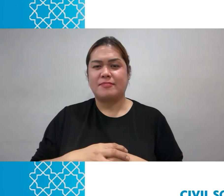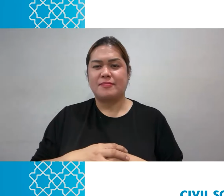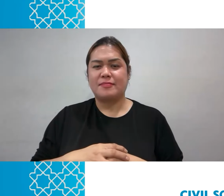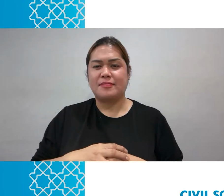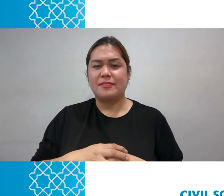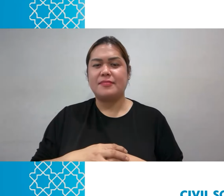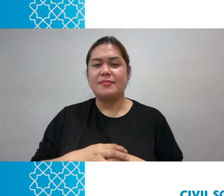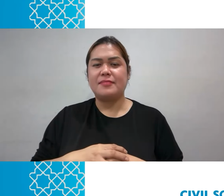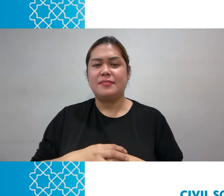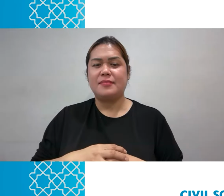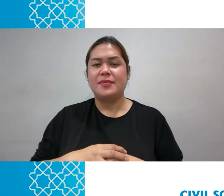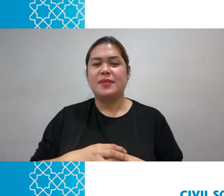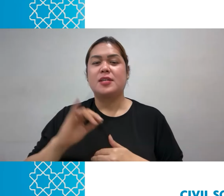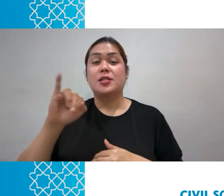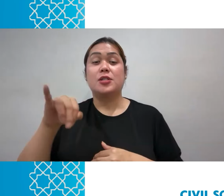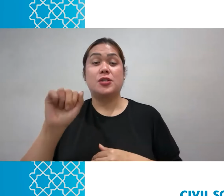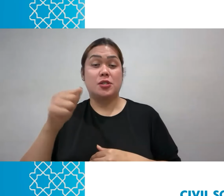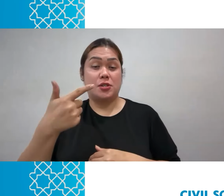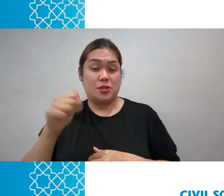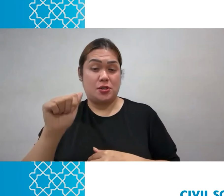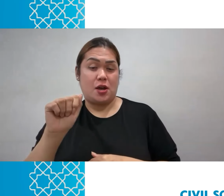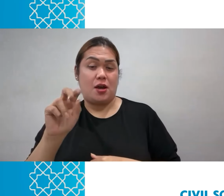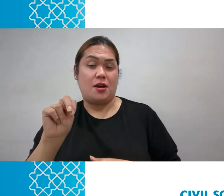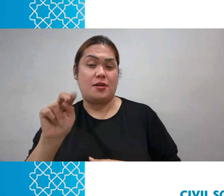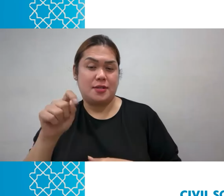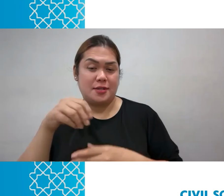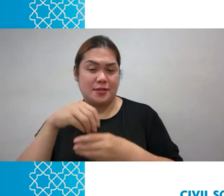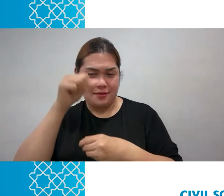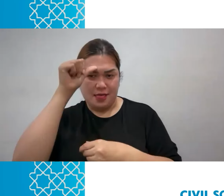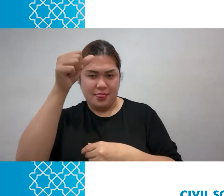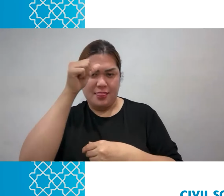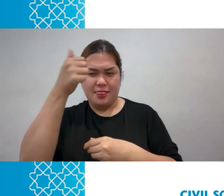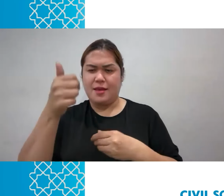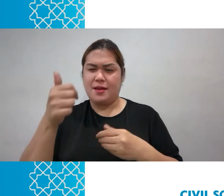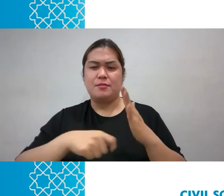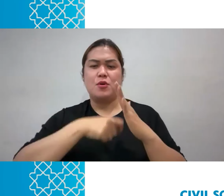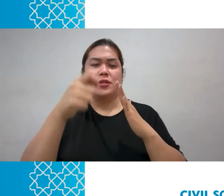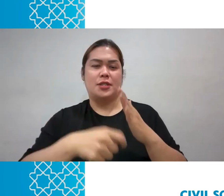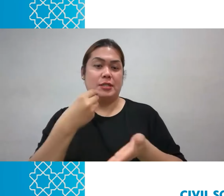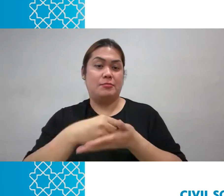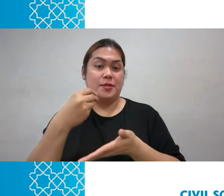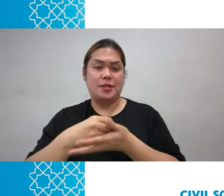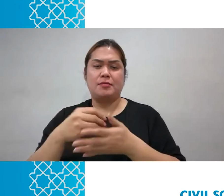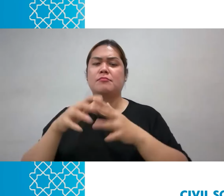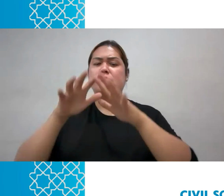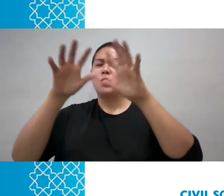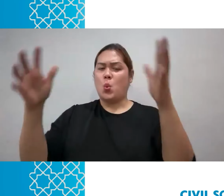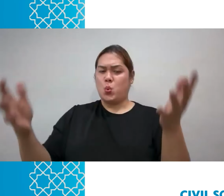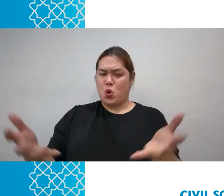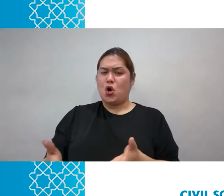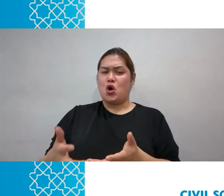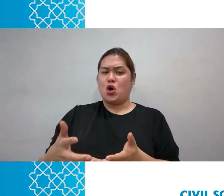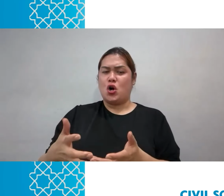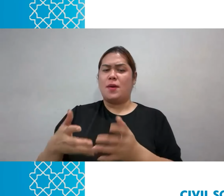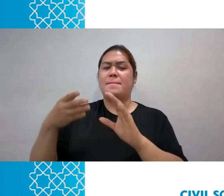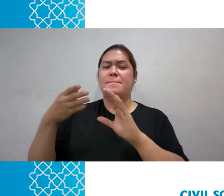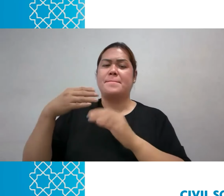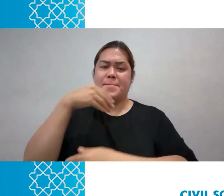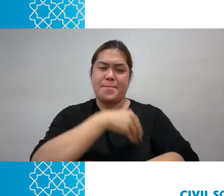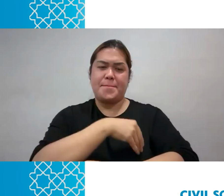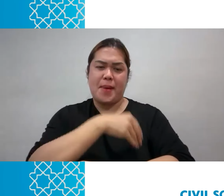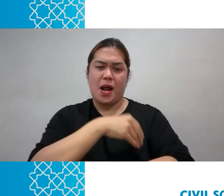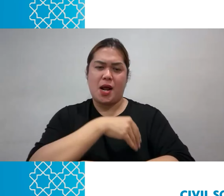in India. And there it's a project financed by the World Bank called Johar Jharkhand Opportunities for Harnessing